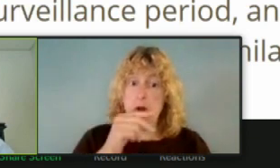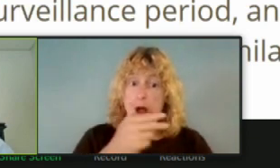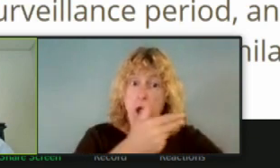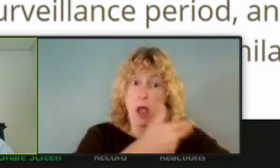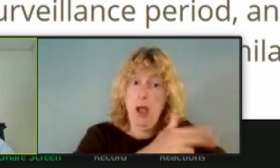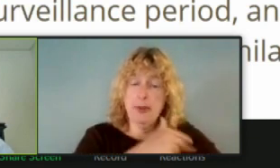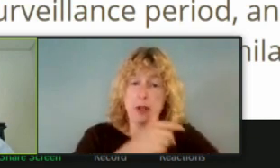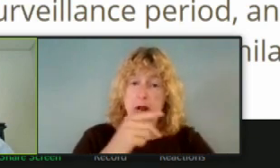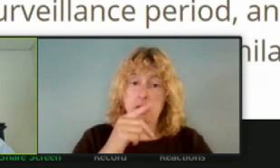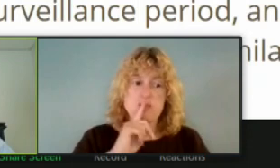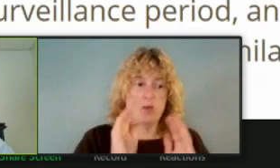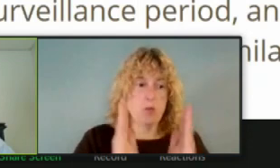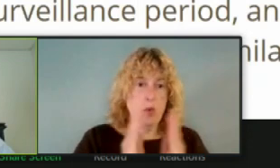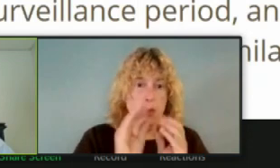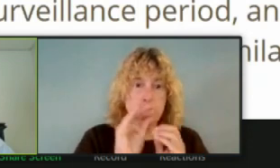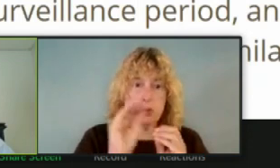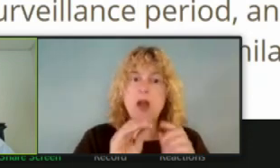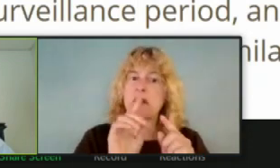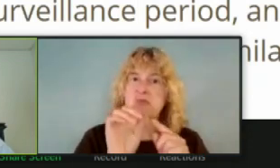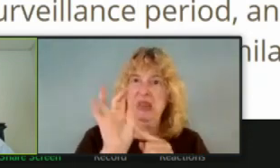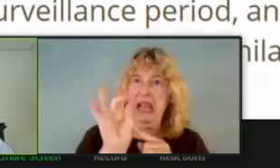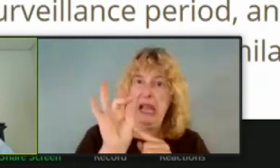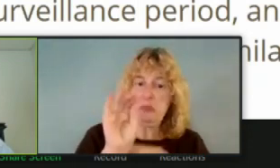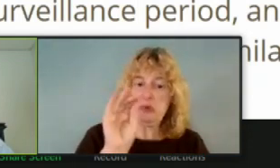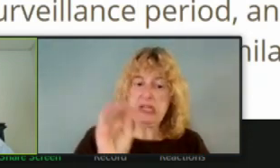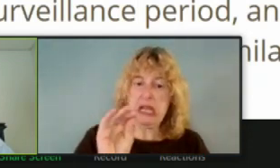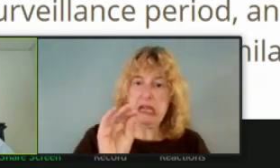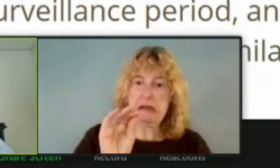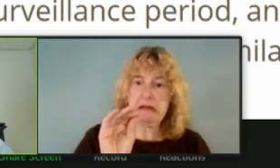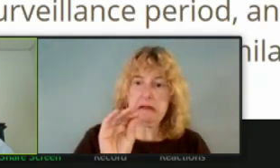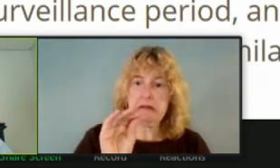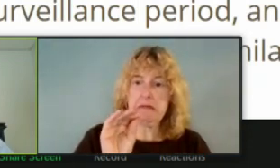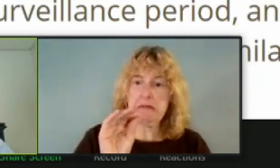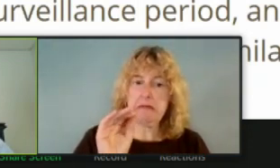low, like only about 8% compared to adults, where it was